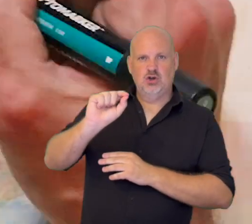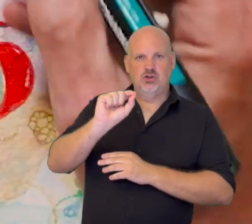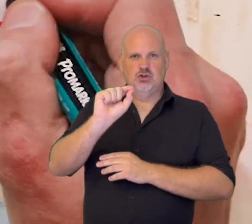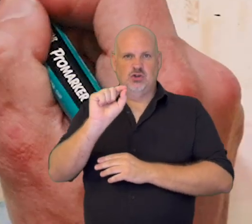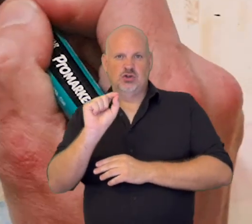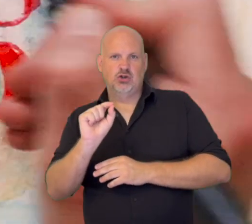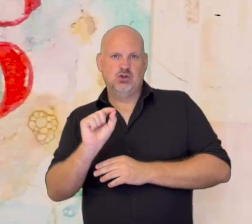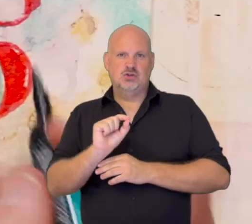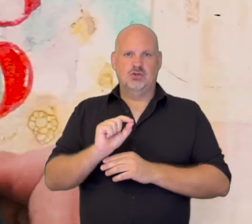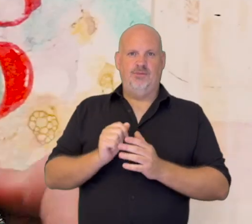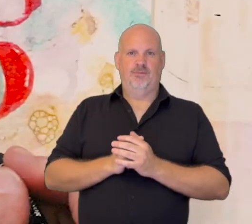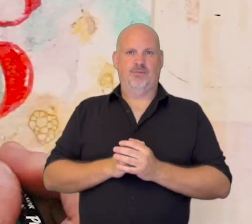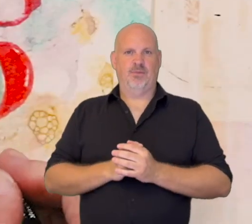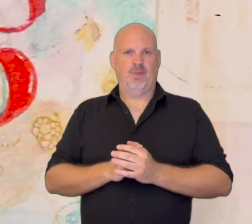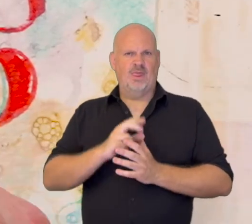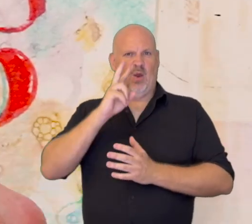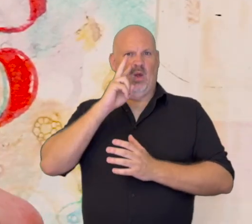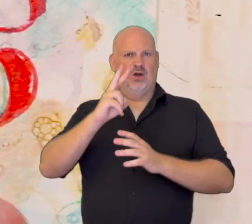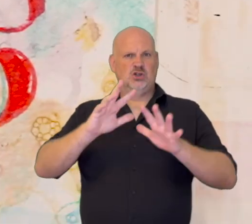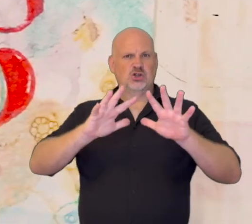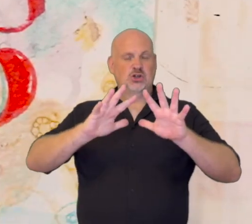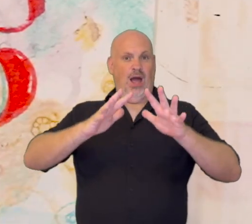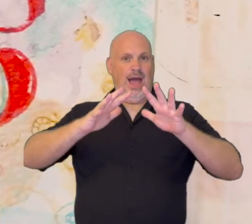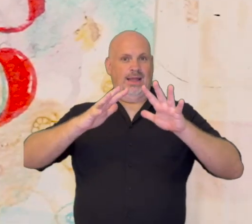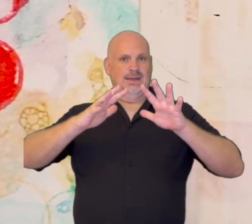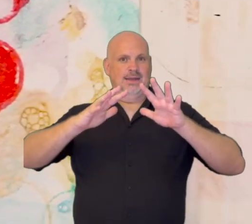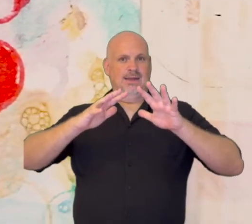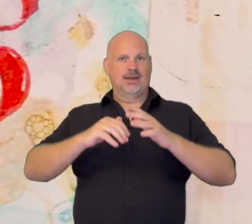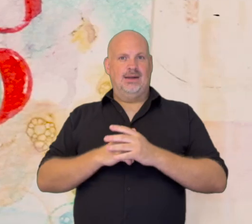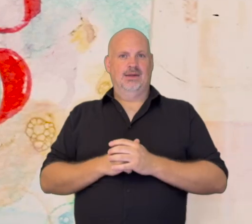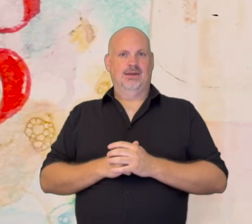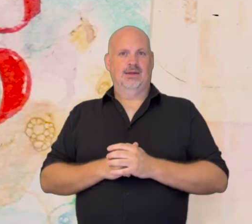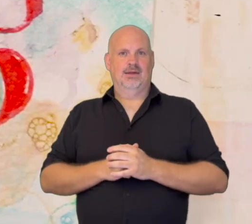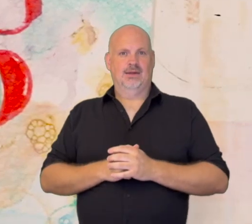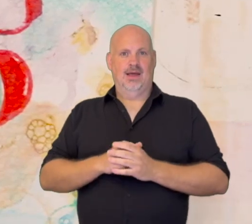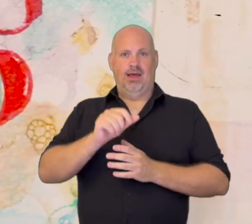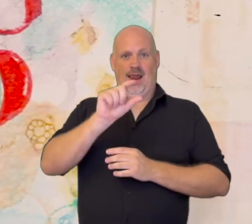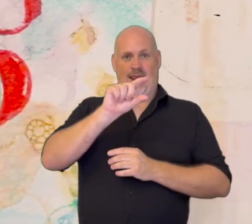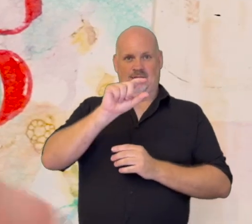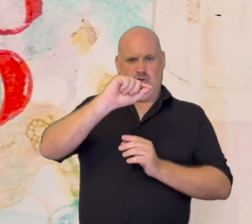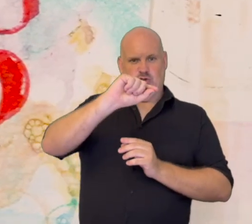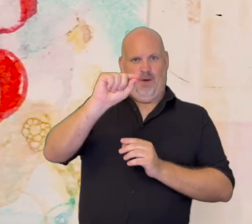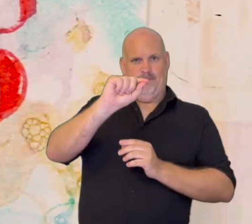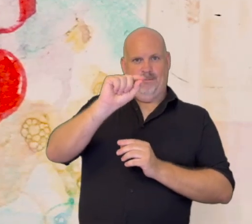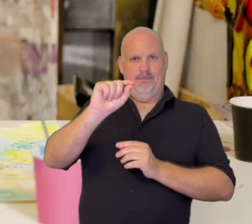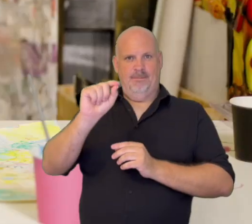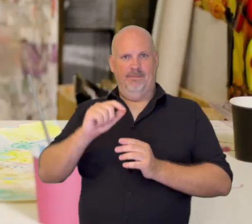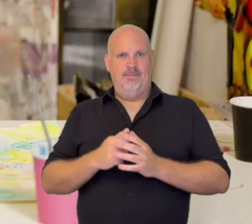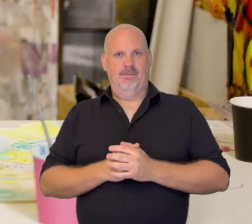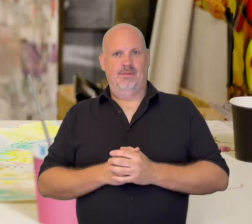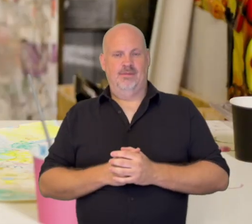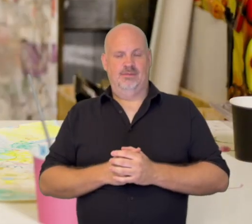these, so that it looks like it's just shining on top of the letter. I